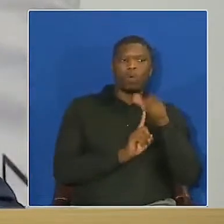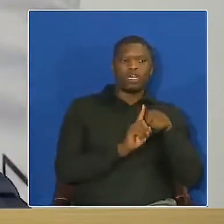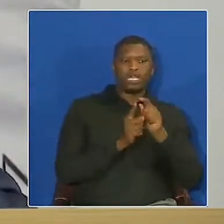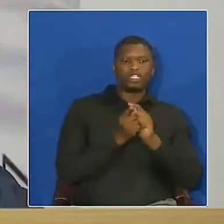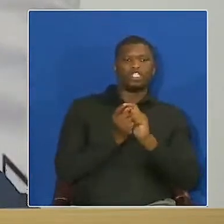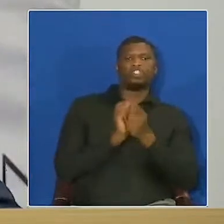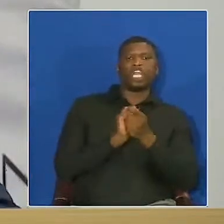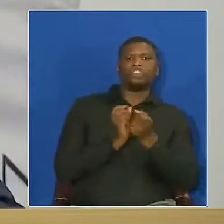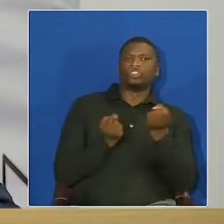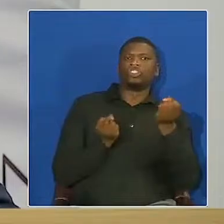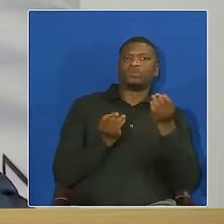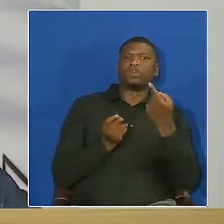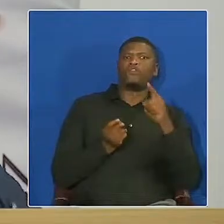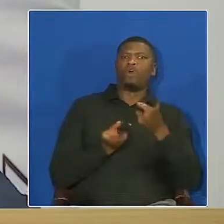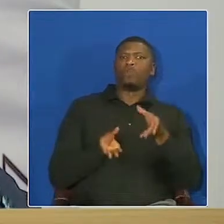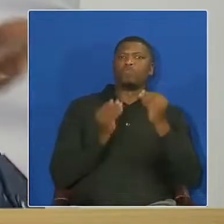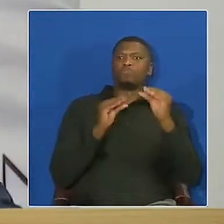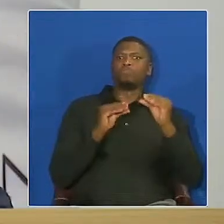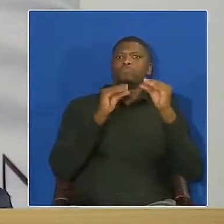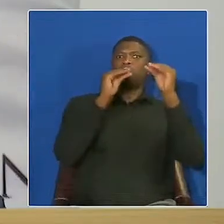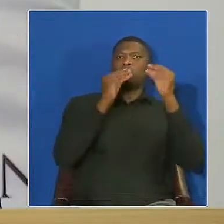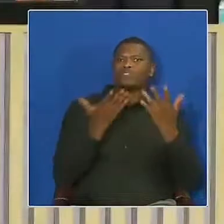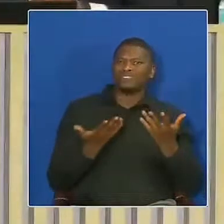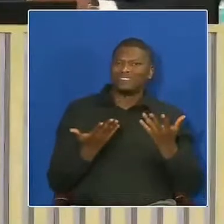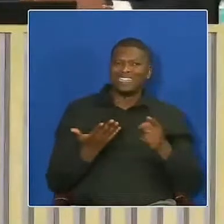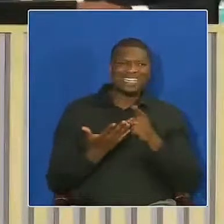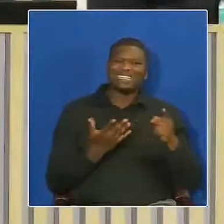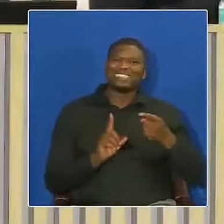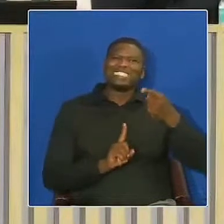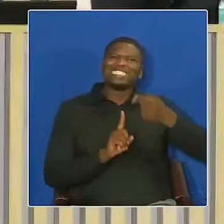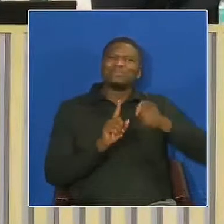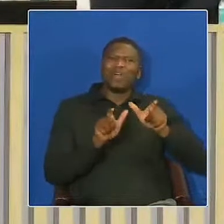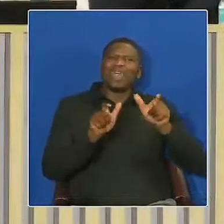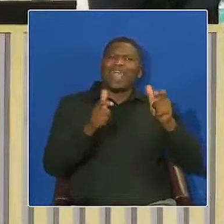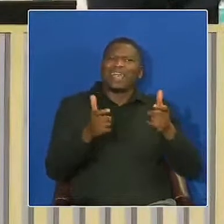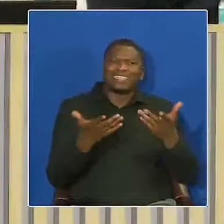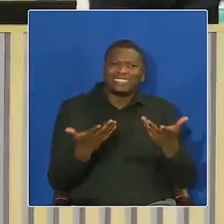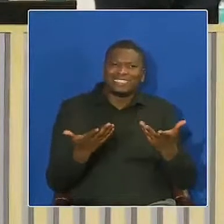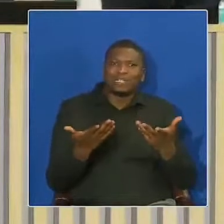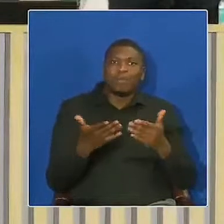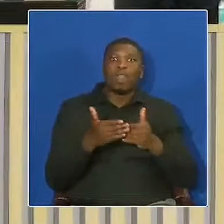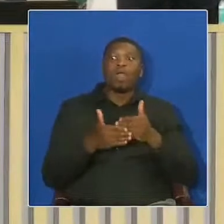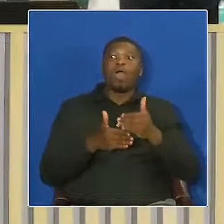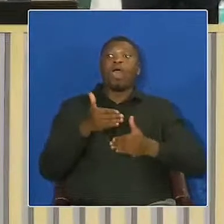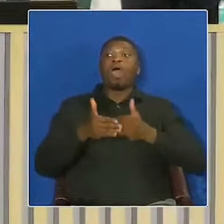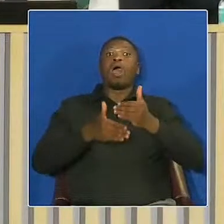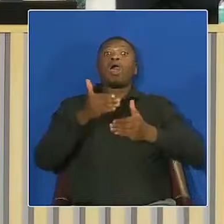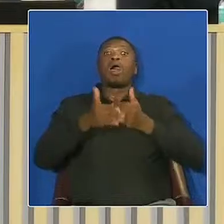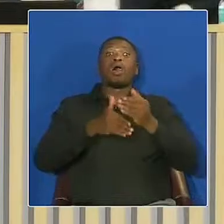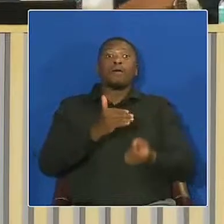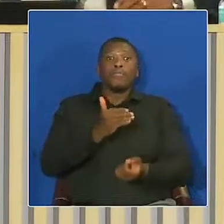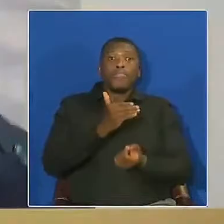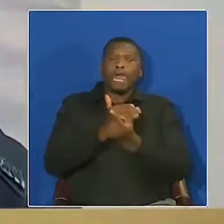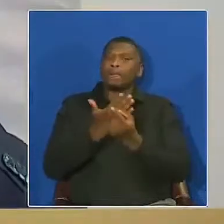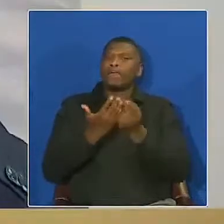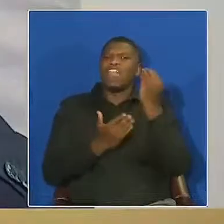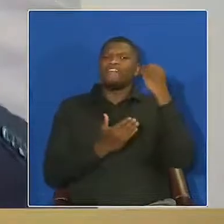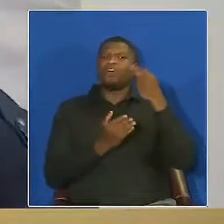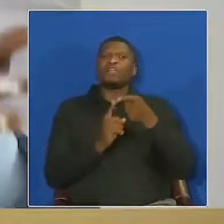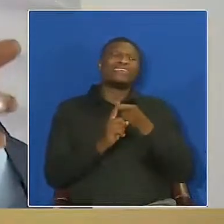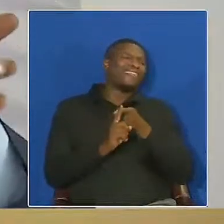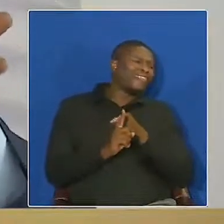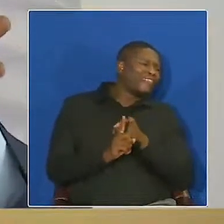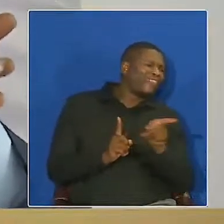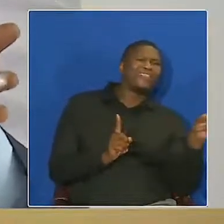to the witness of a disciplinary case. But then towards the end, there is irrelevant. I will